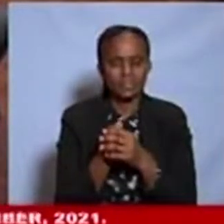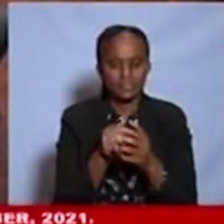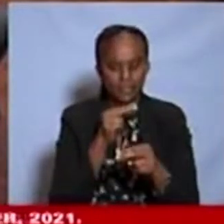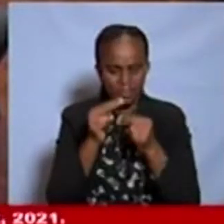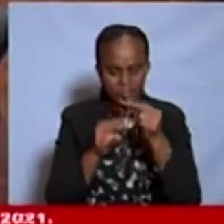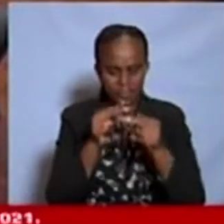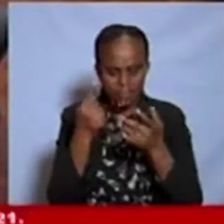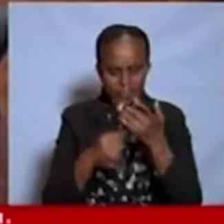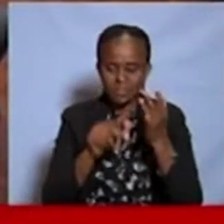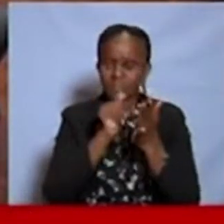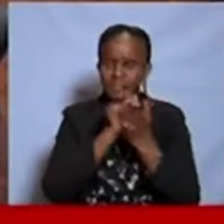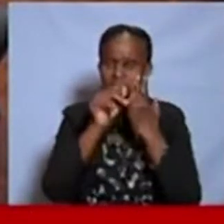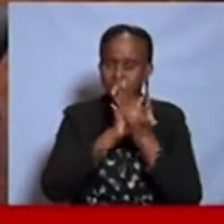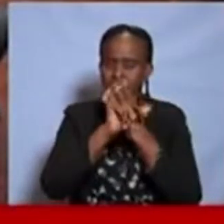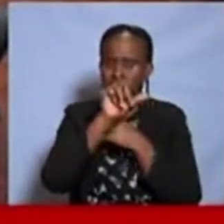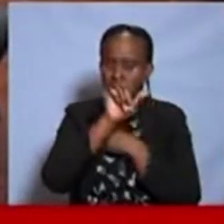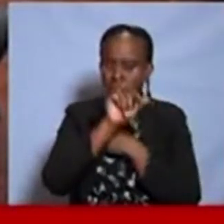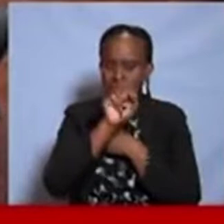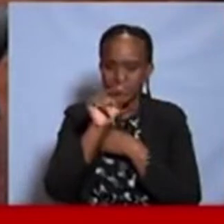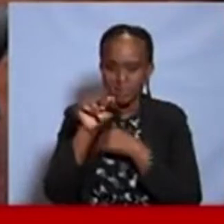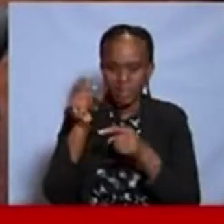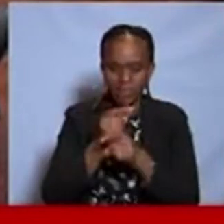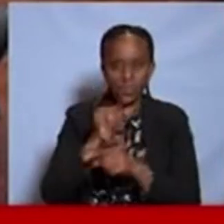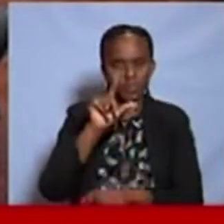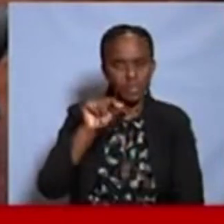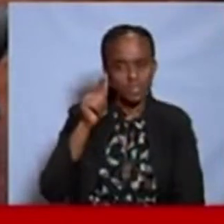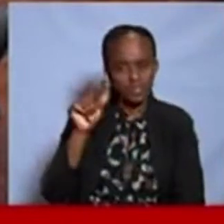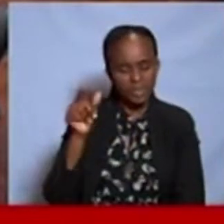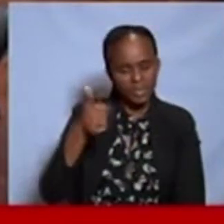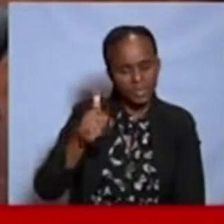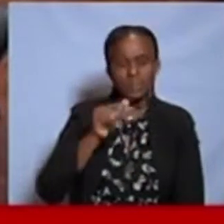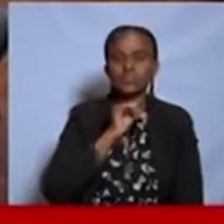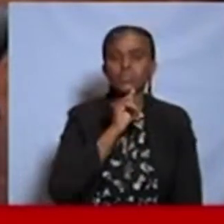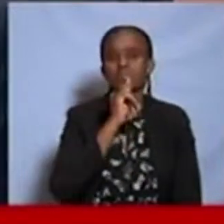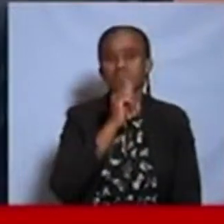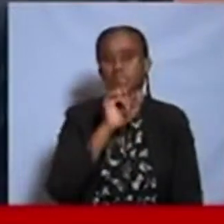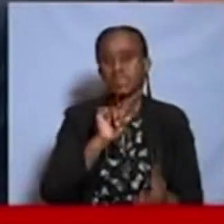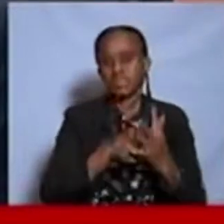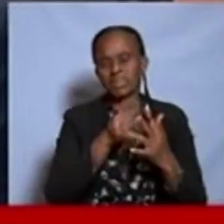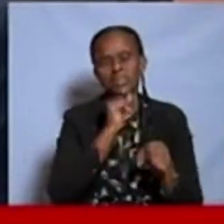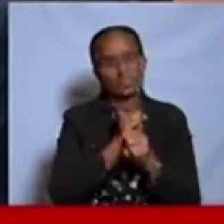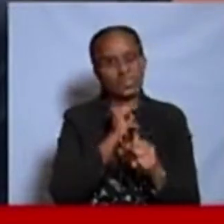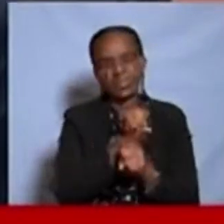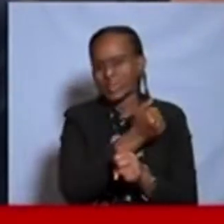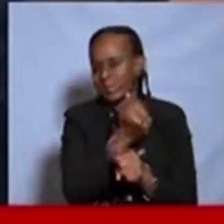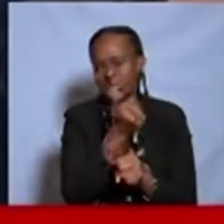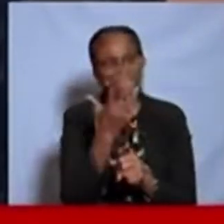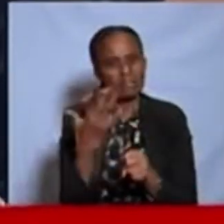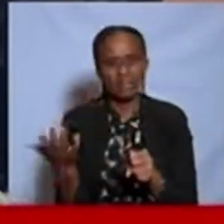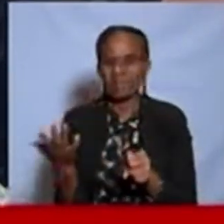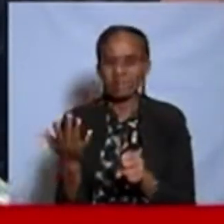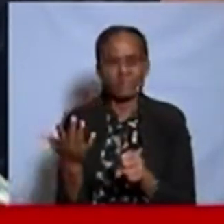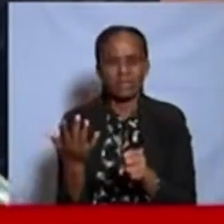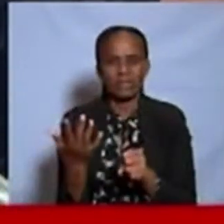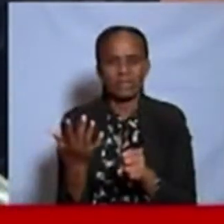meaning by April 2022, from 2021, you had not yet started doing anything, or